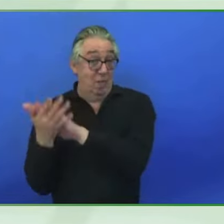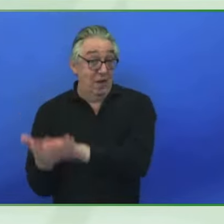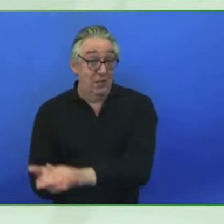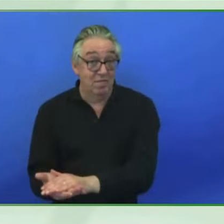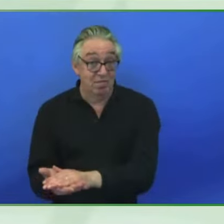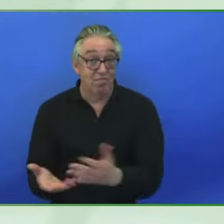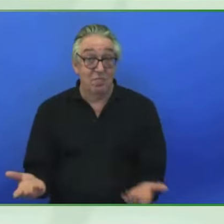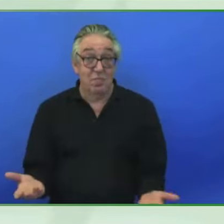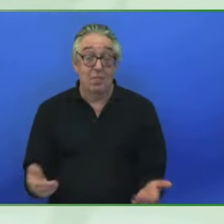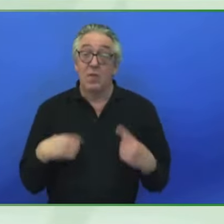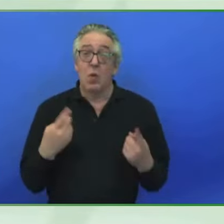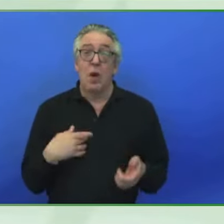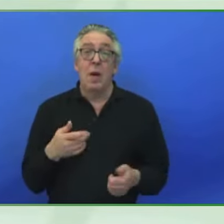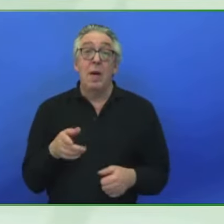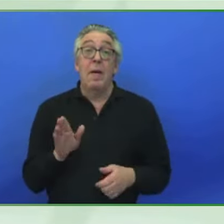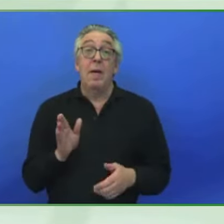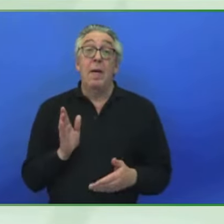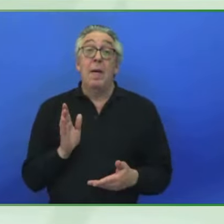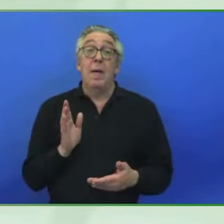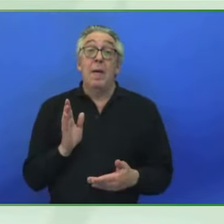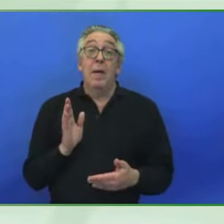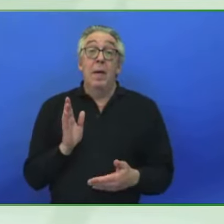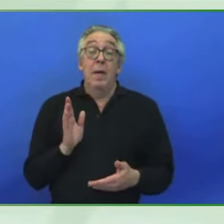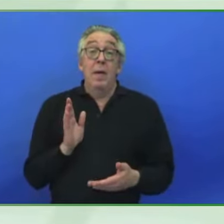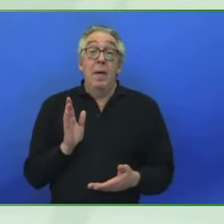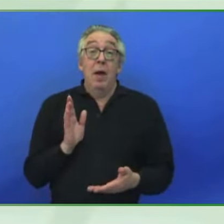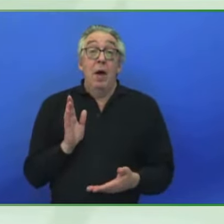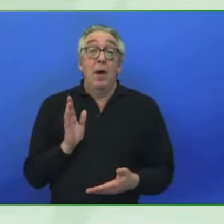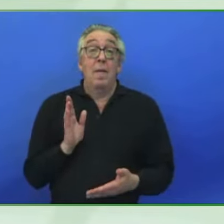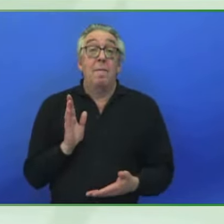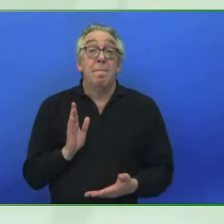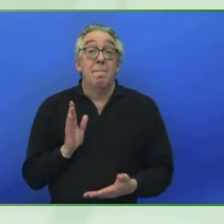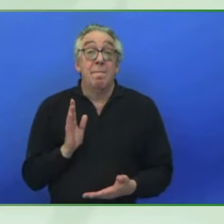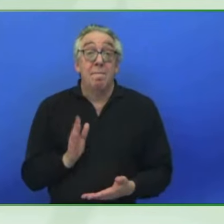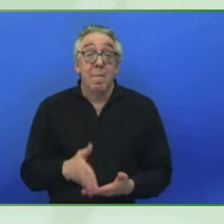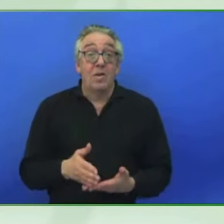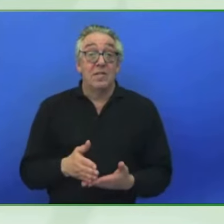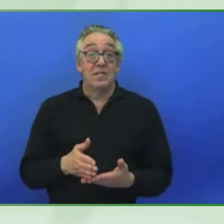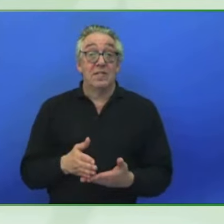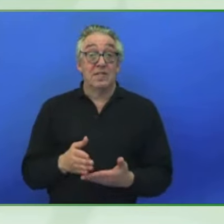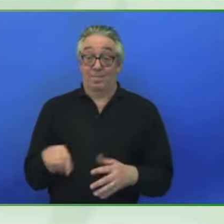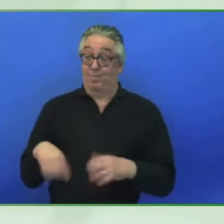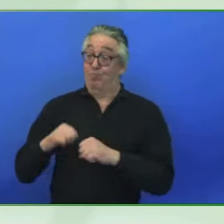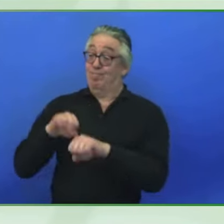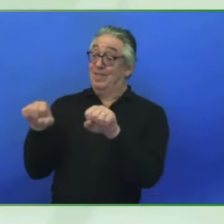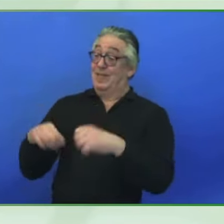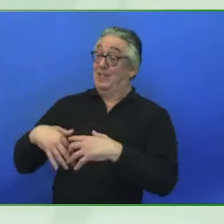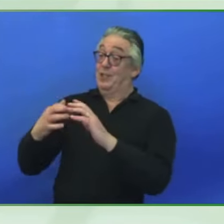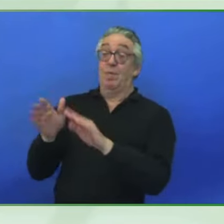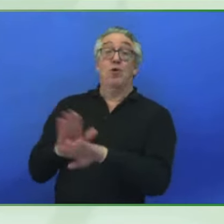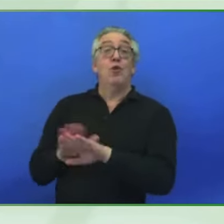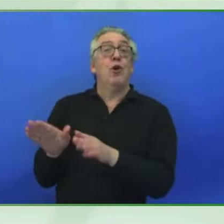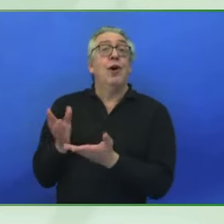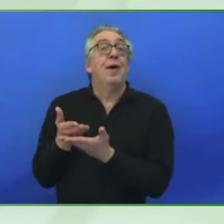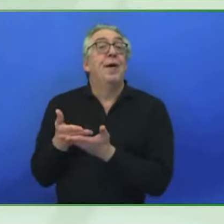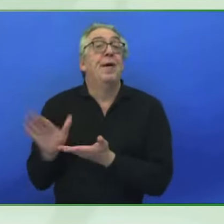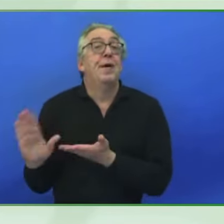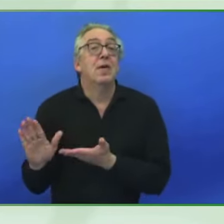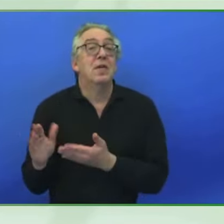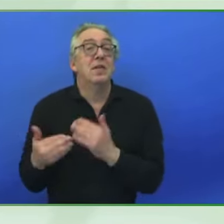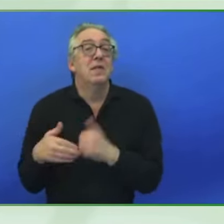make sure that people with disabilities are not left behind in the systems that they're building. And so partnerships with teams